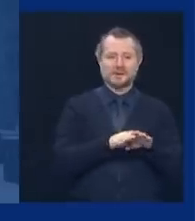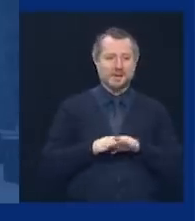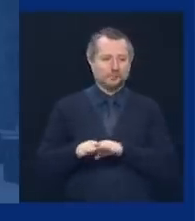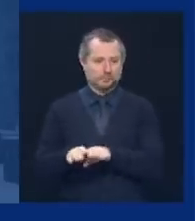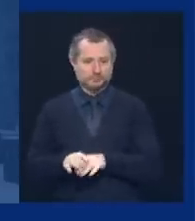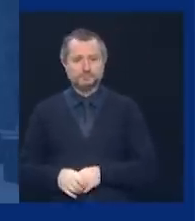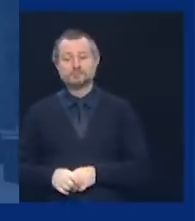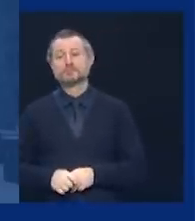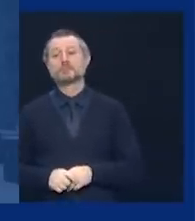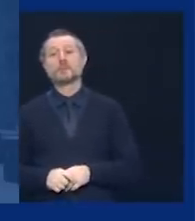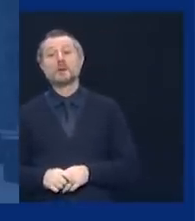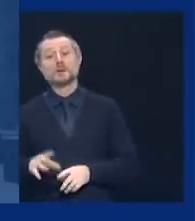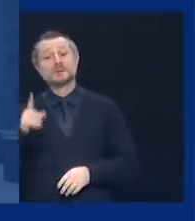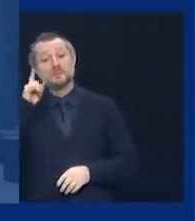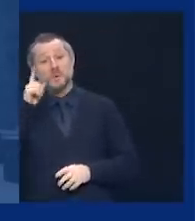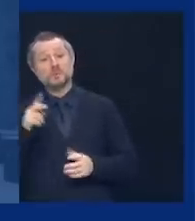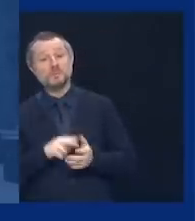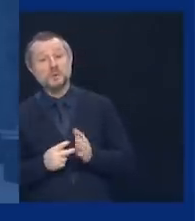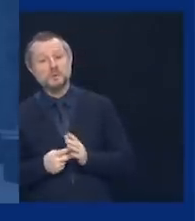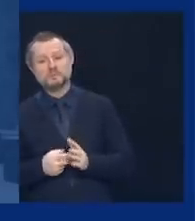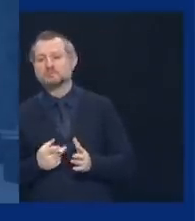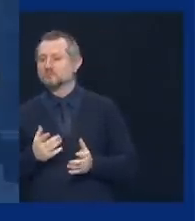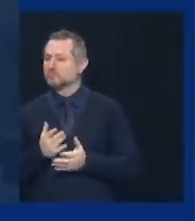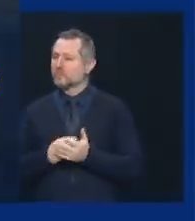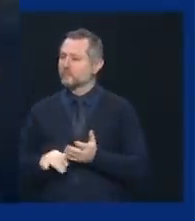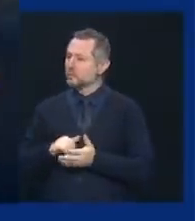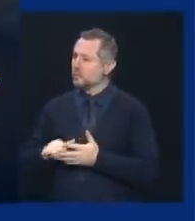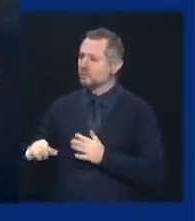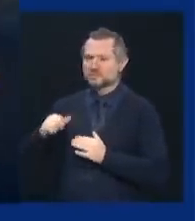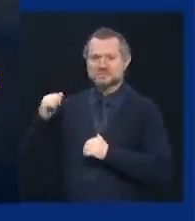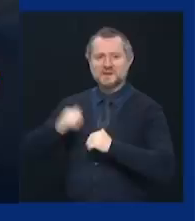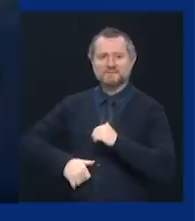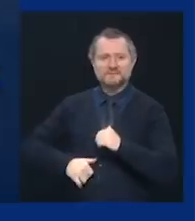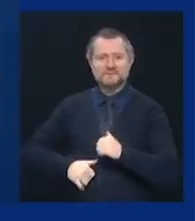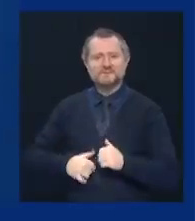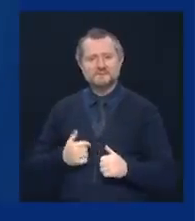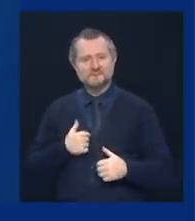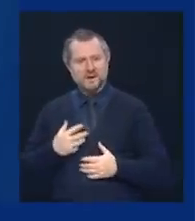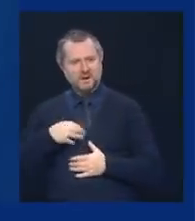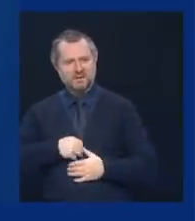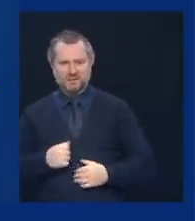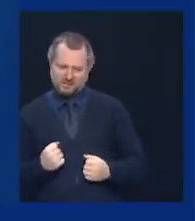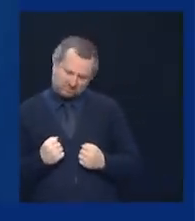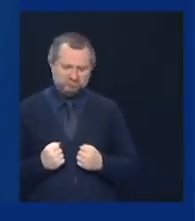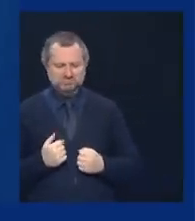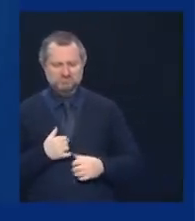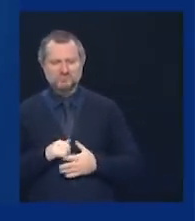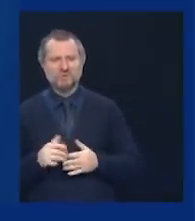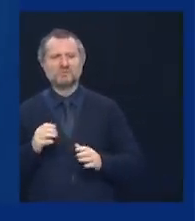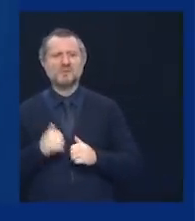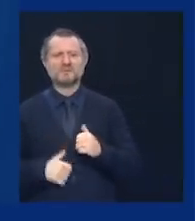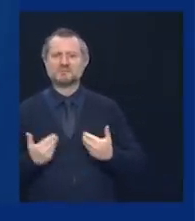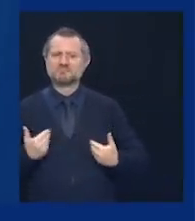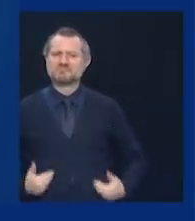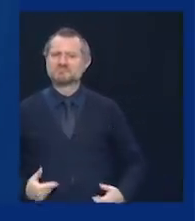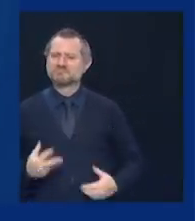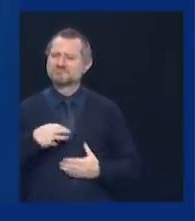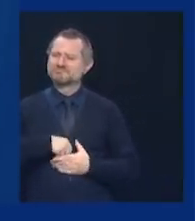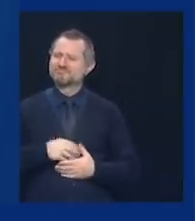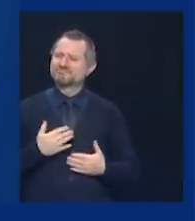Smart is part of being New York tough, right? It's part of our DNA. In the meantime, we're in a race between